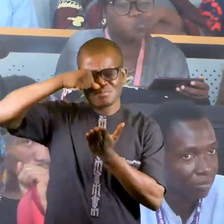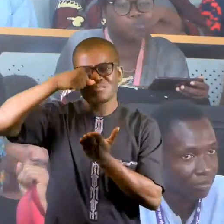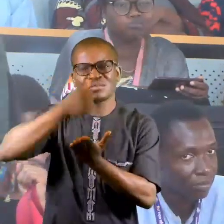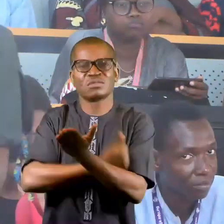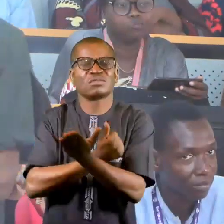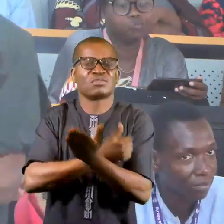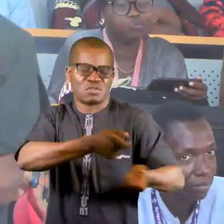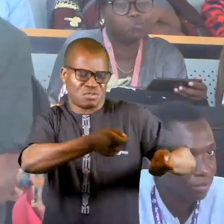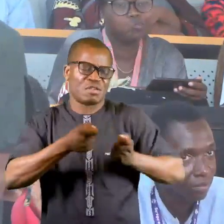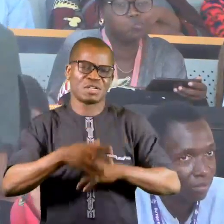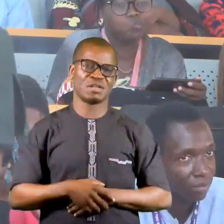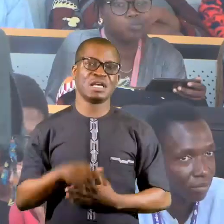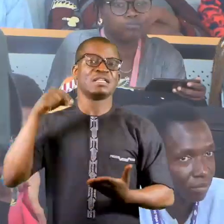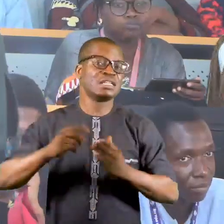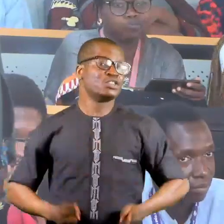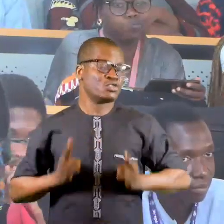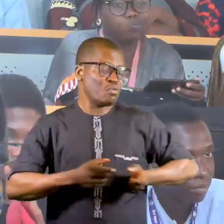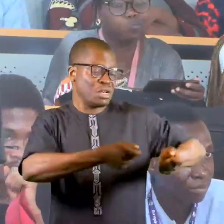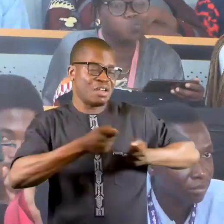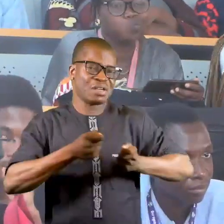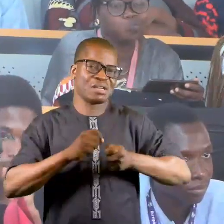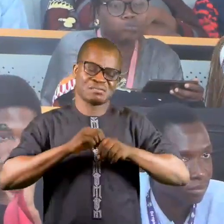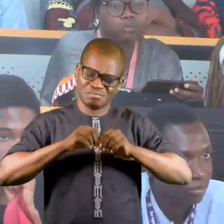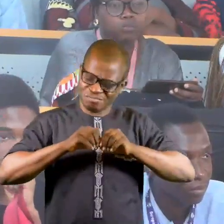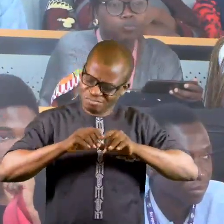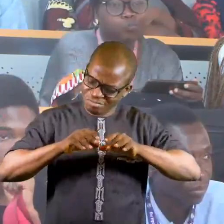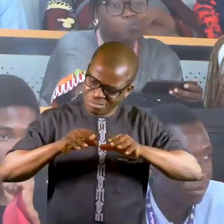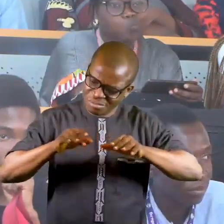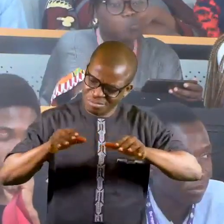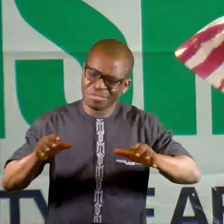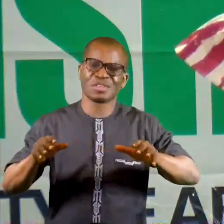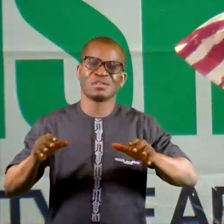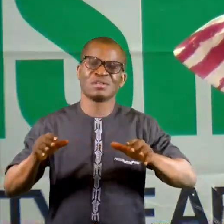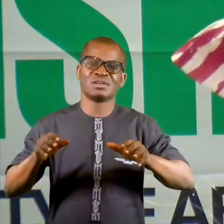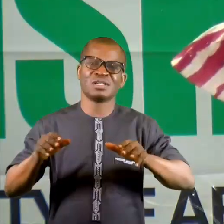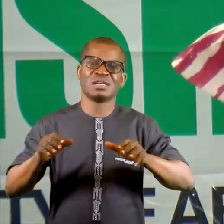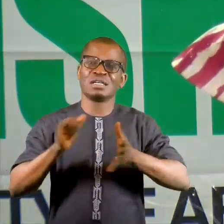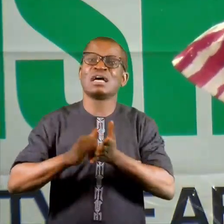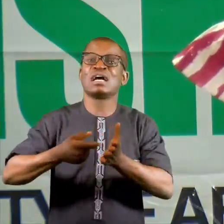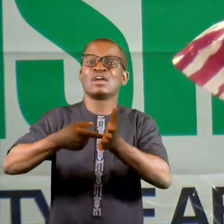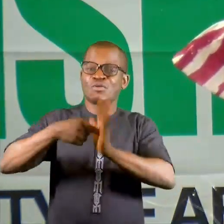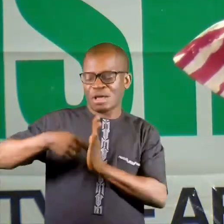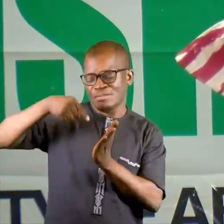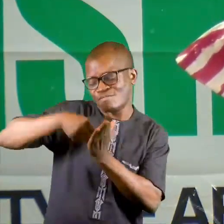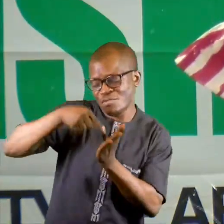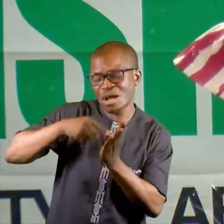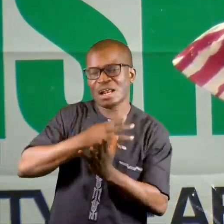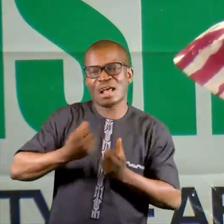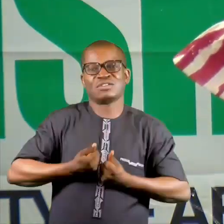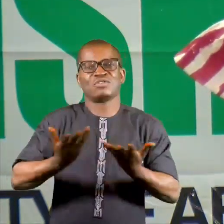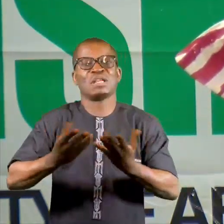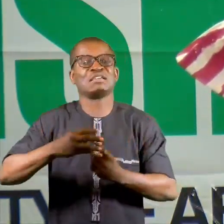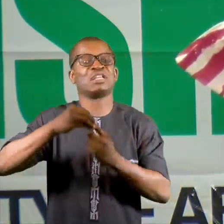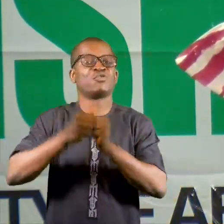Trafficking in persons continue to evolve in line with globalization, an intense of demand and supply, especially